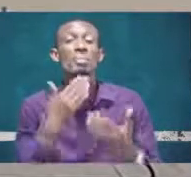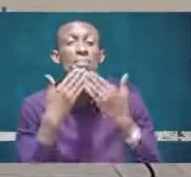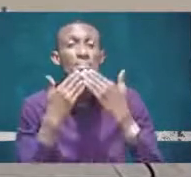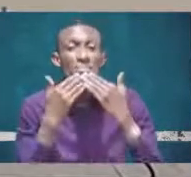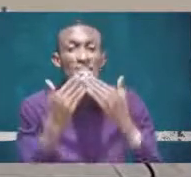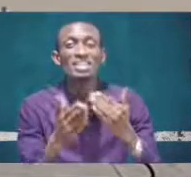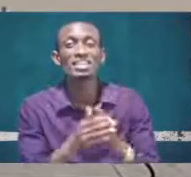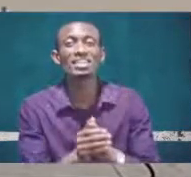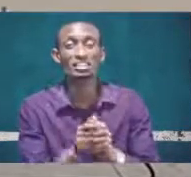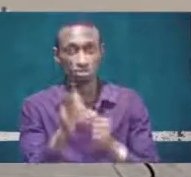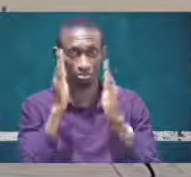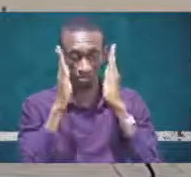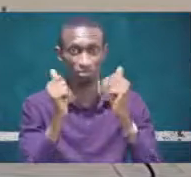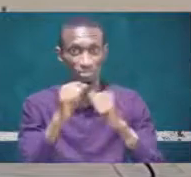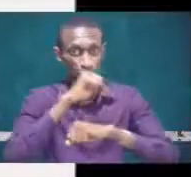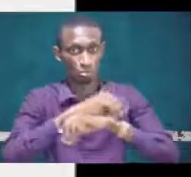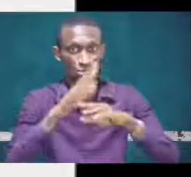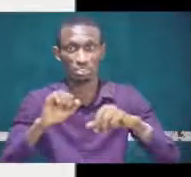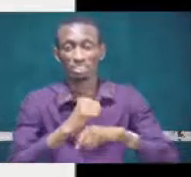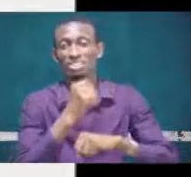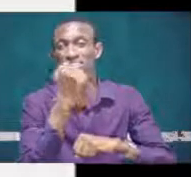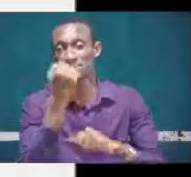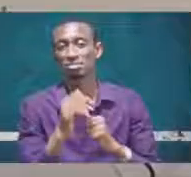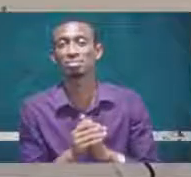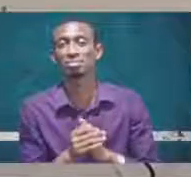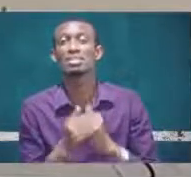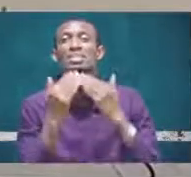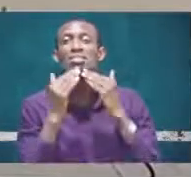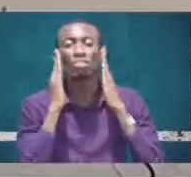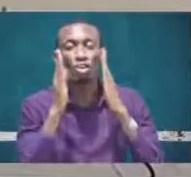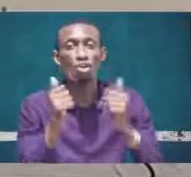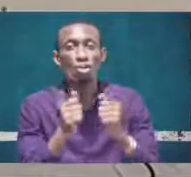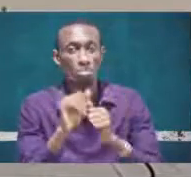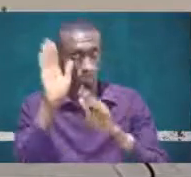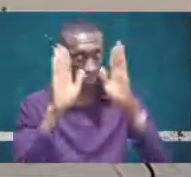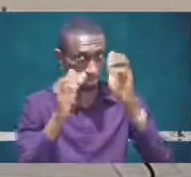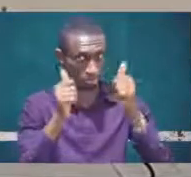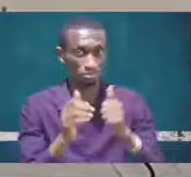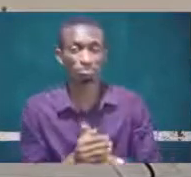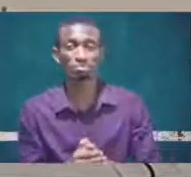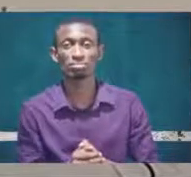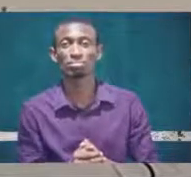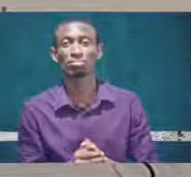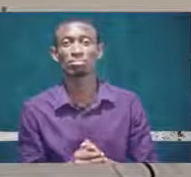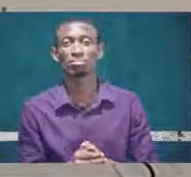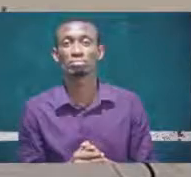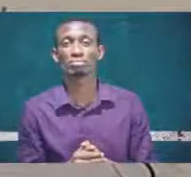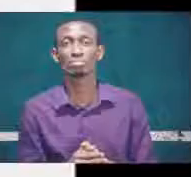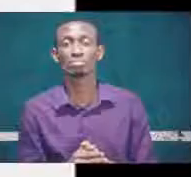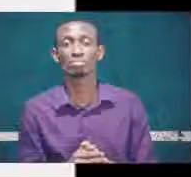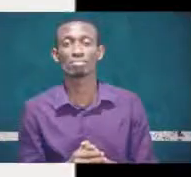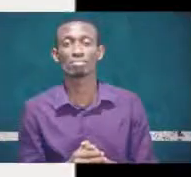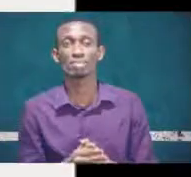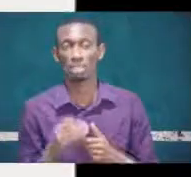being attentive, learners of Senior 5. Thank you for watching and thank you for being attentive. I will leave